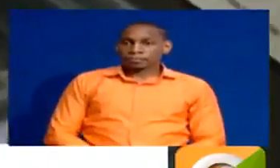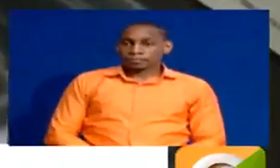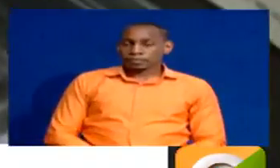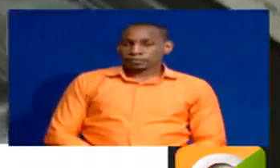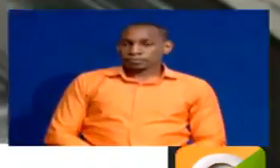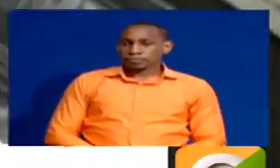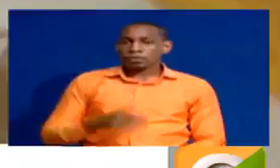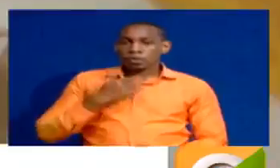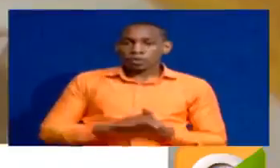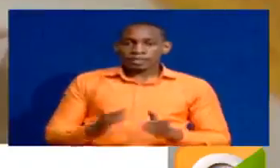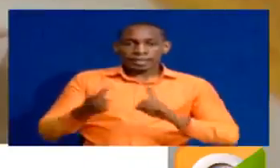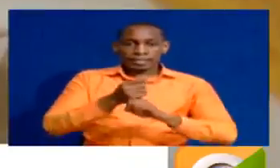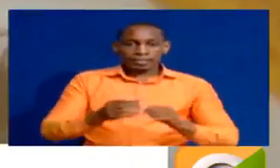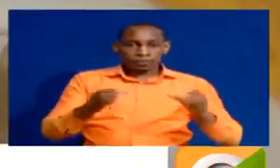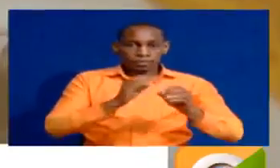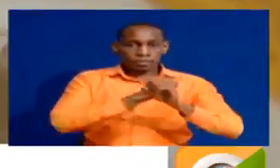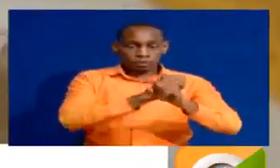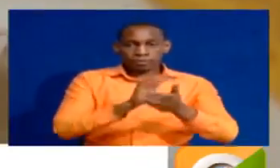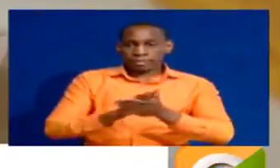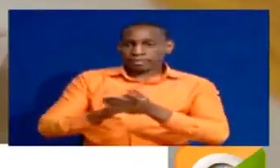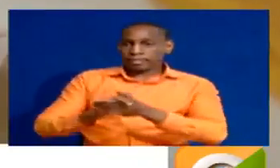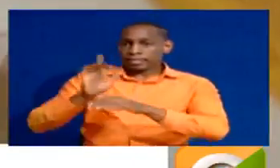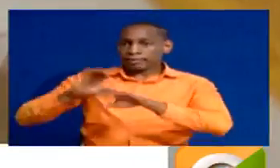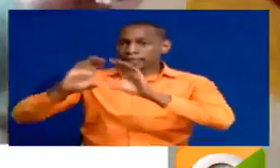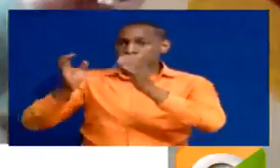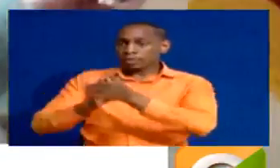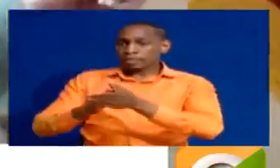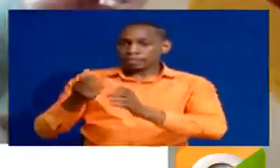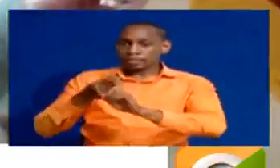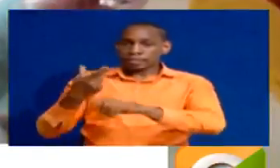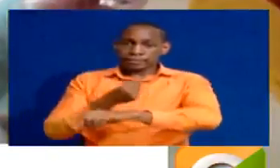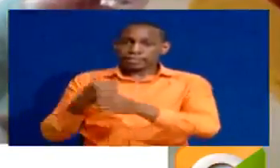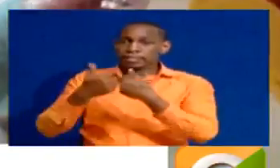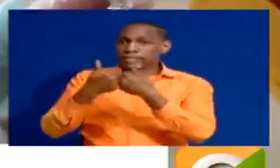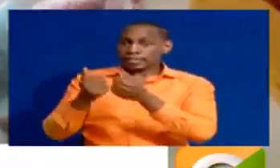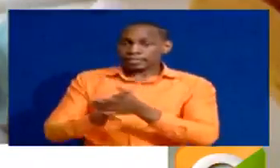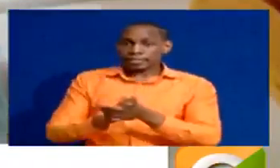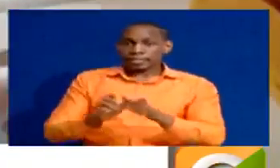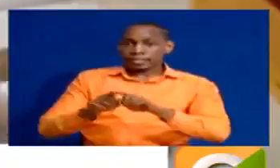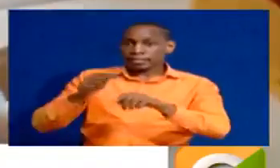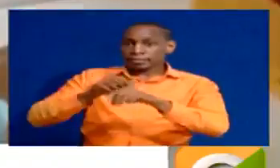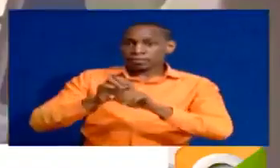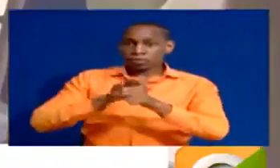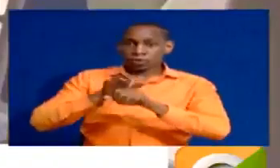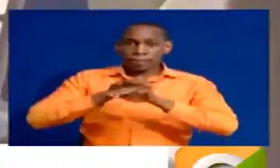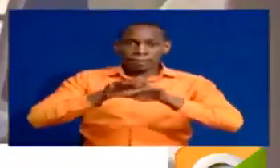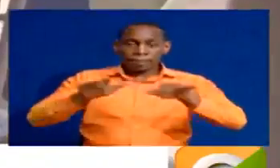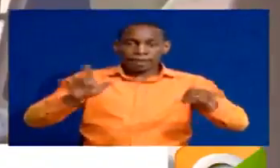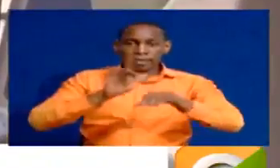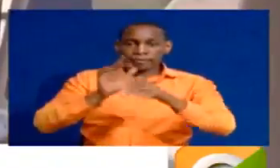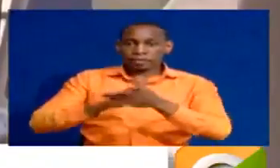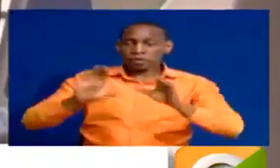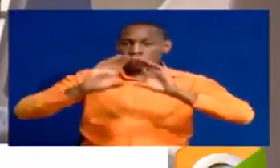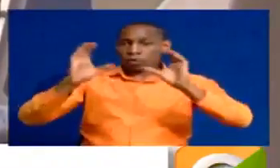The race to achieve herd immunity is one that is slowly outpacing the world, given vaccine supply challenges. This occurring amidst surging COVID-19